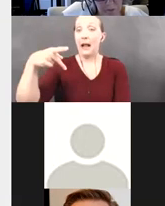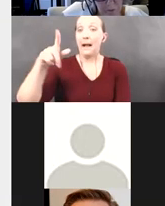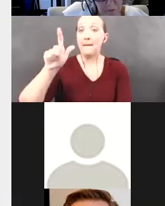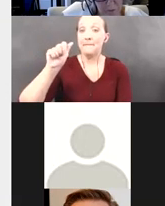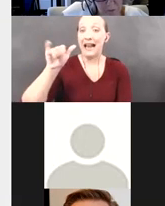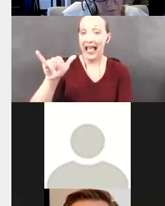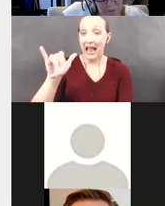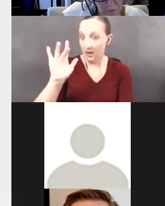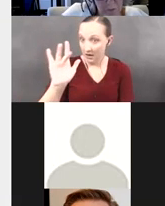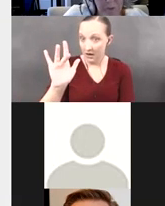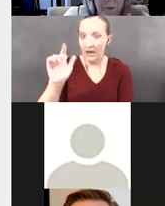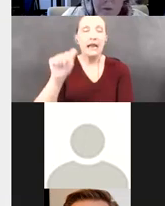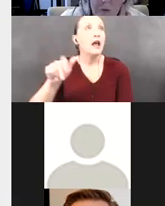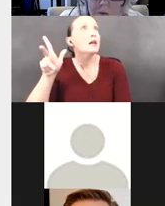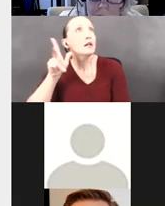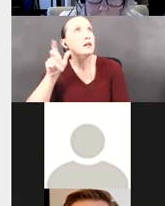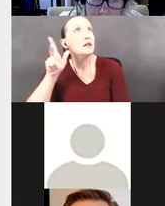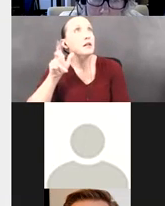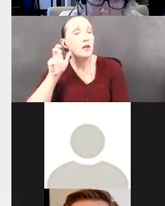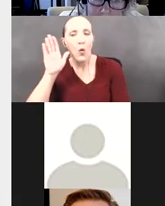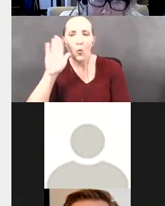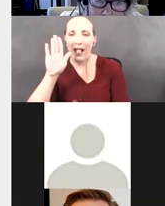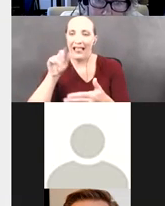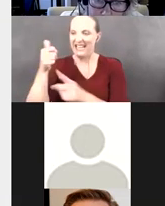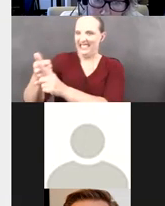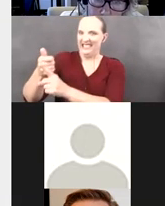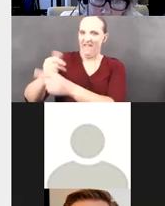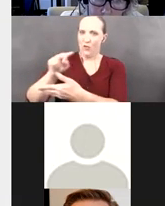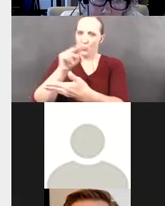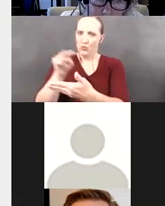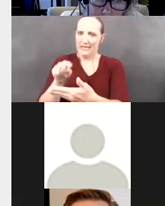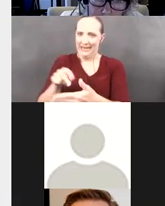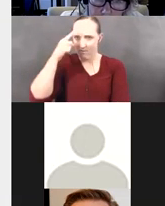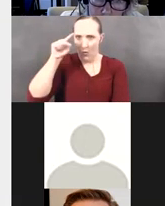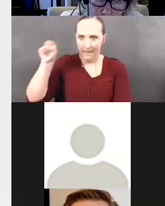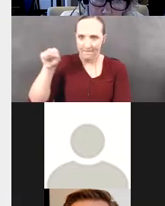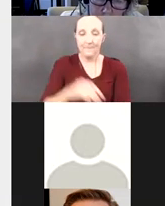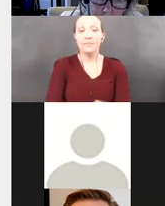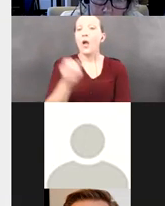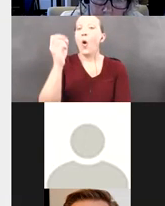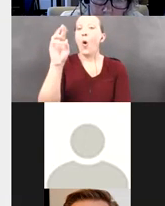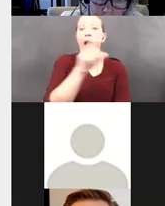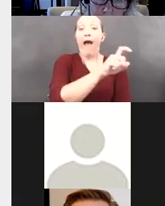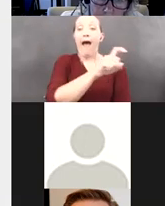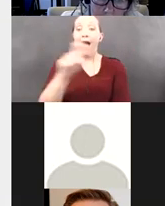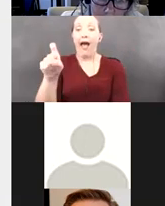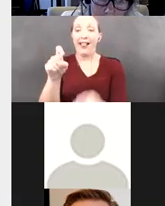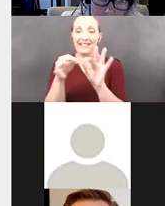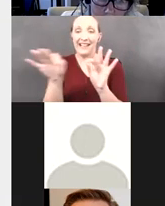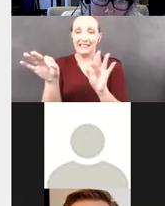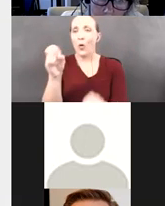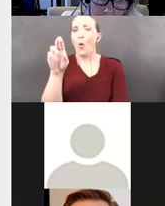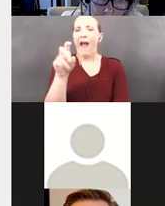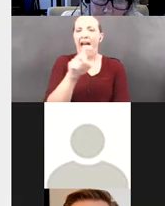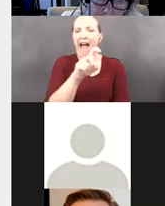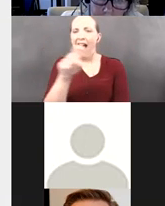de page read reproducir aloud. y puede que le Or your lean child toda can la página, highlight a o su hijo sentence puede or even just destacar one una word oración and have it